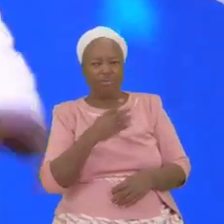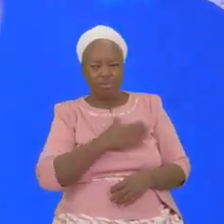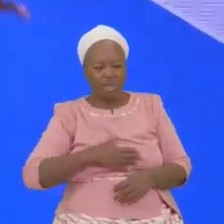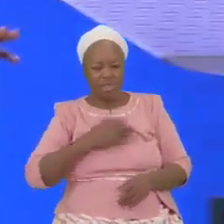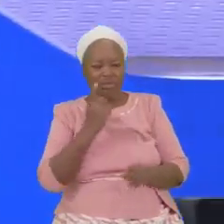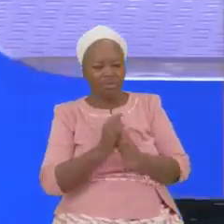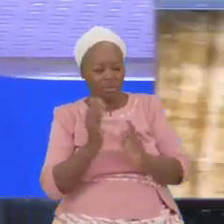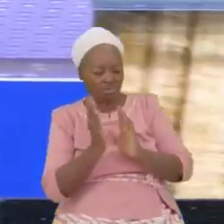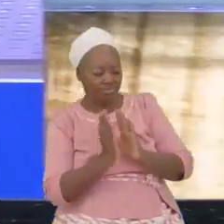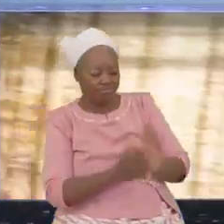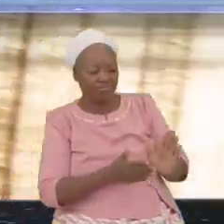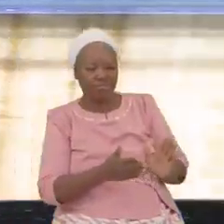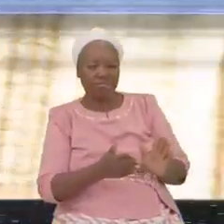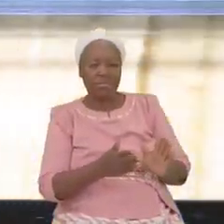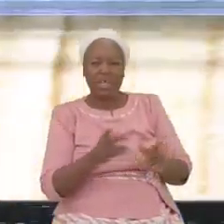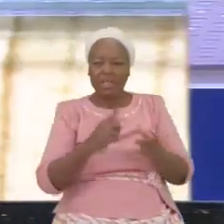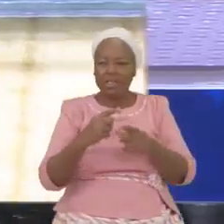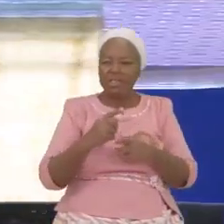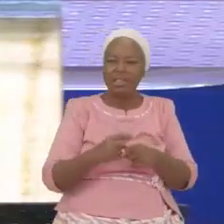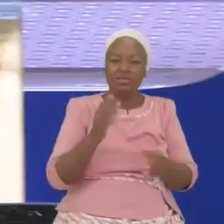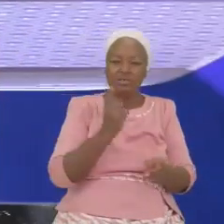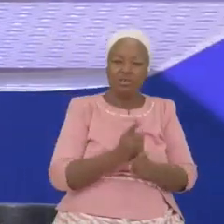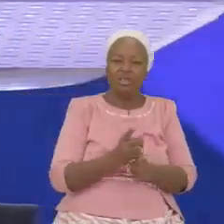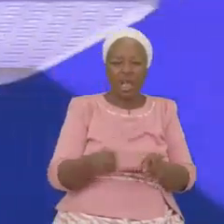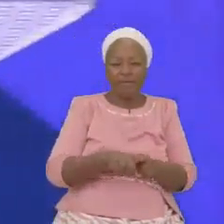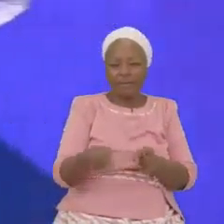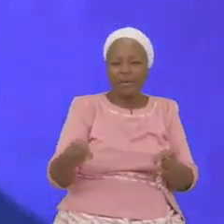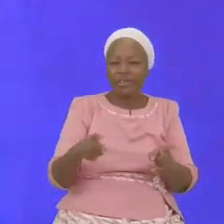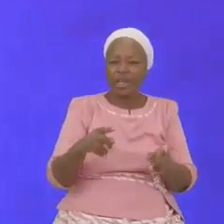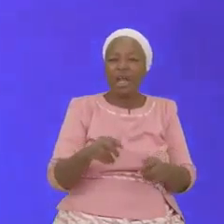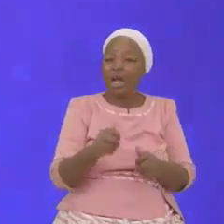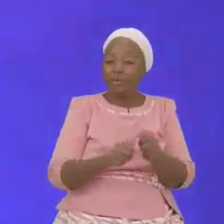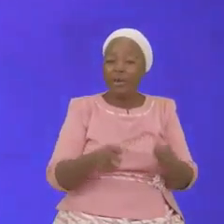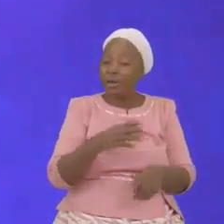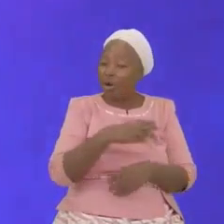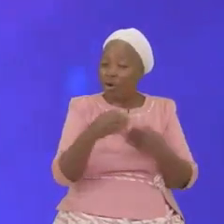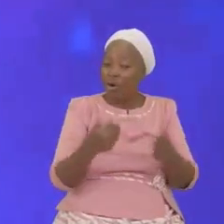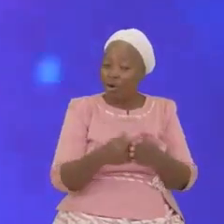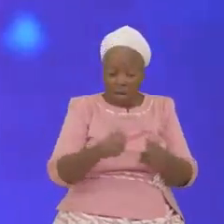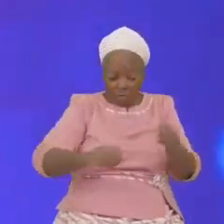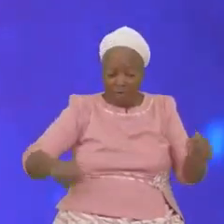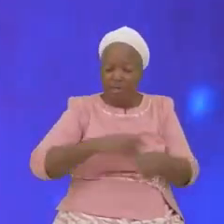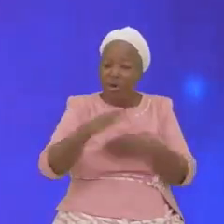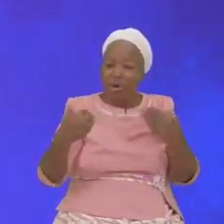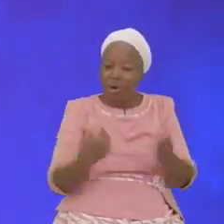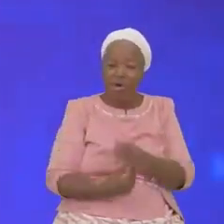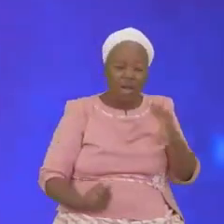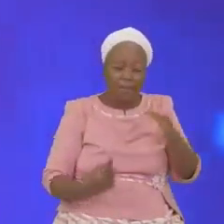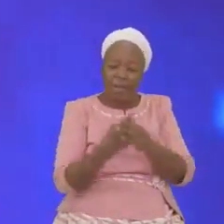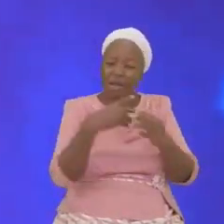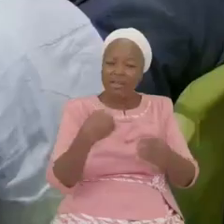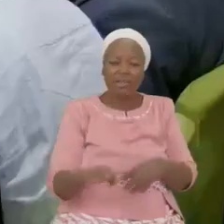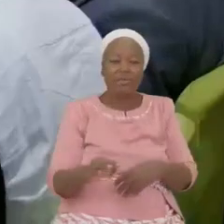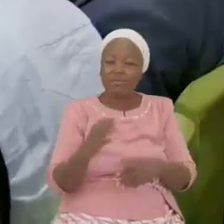abstain. It says abstain from all appearance of evil. And then in verse 23, and